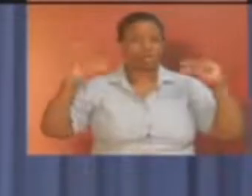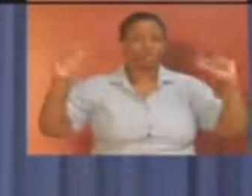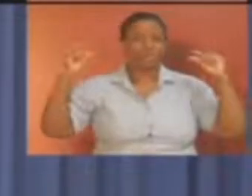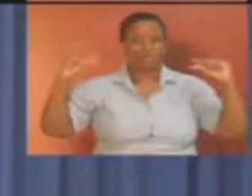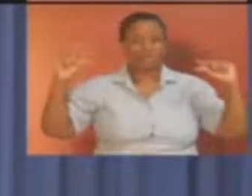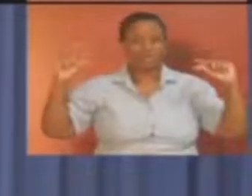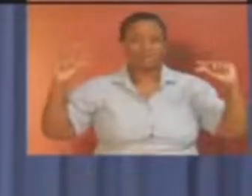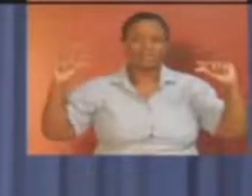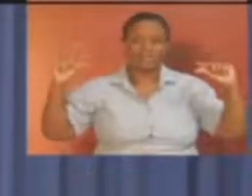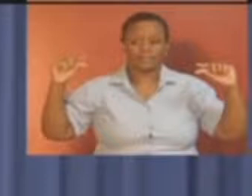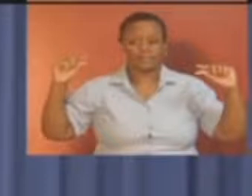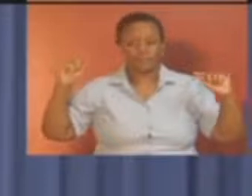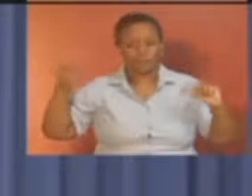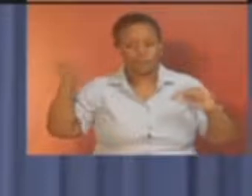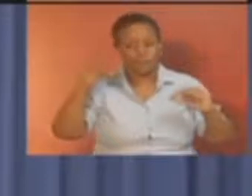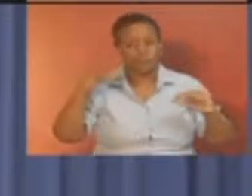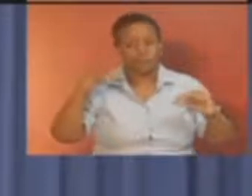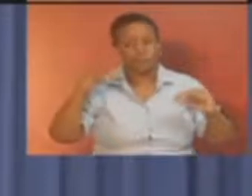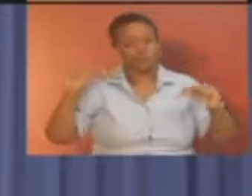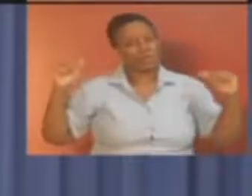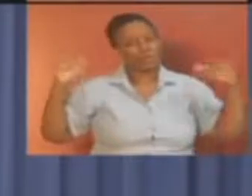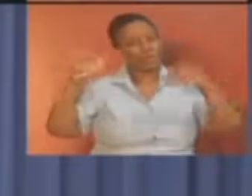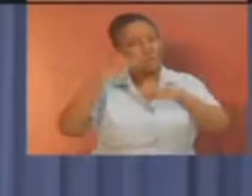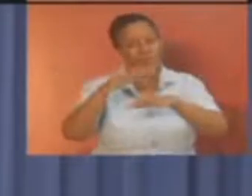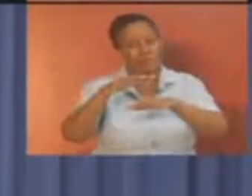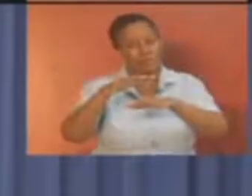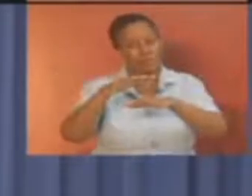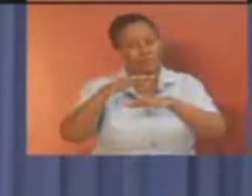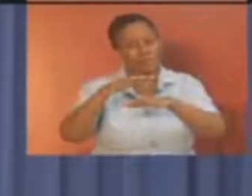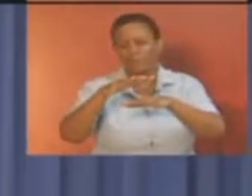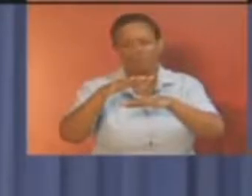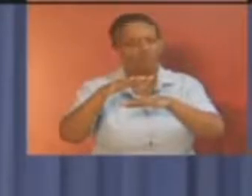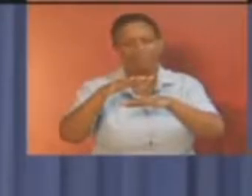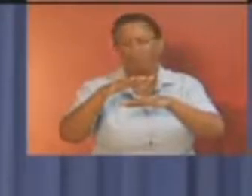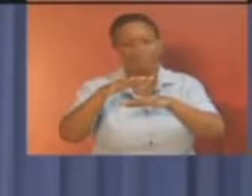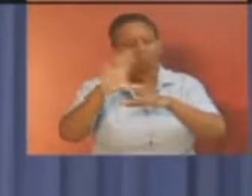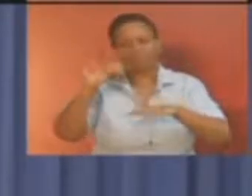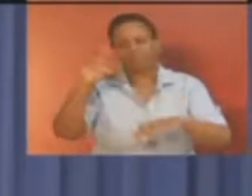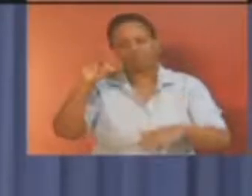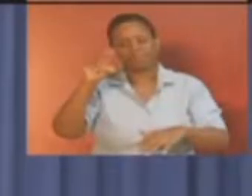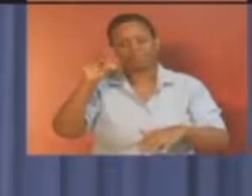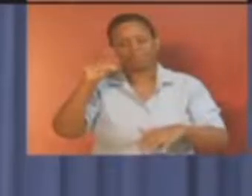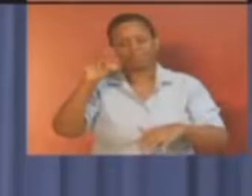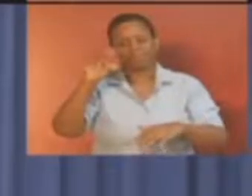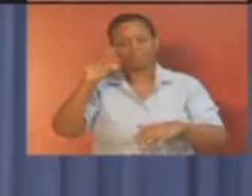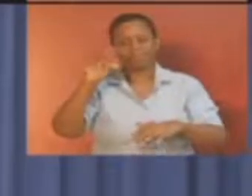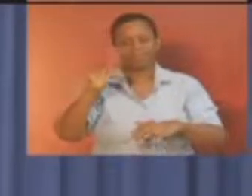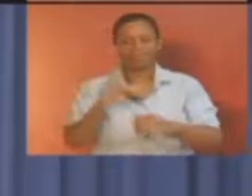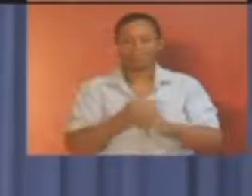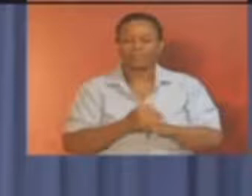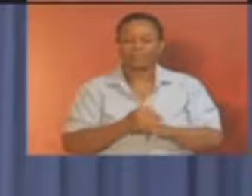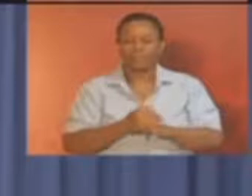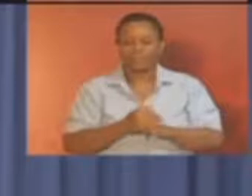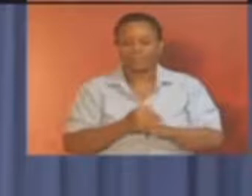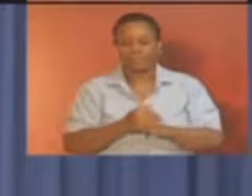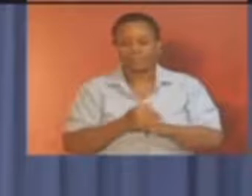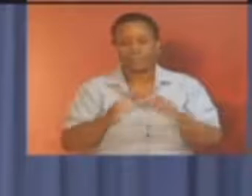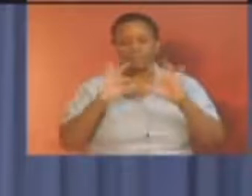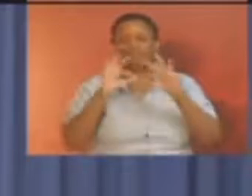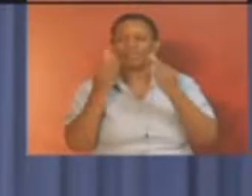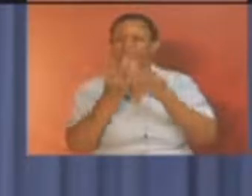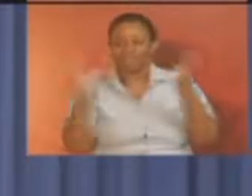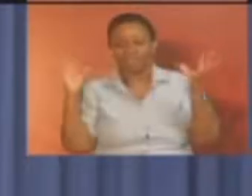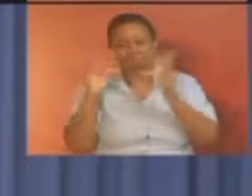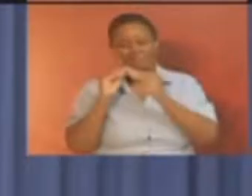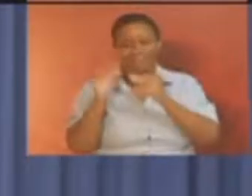go because you have to get food. But if you go, don't take the whole family, please. One person shopping for your interests in your